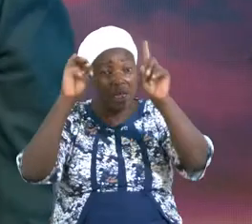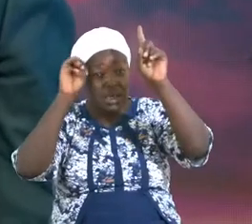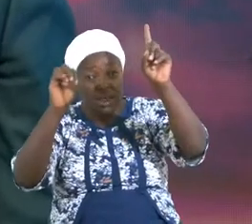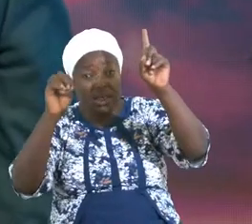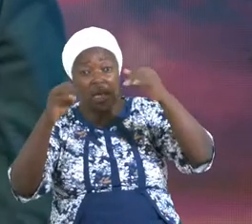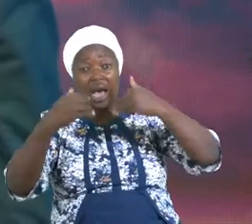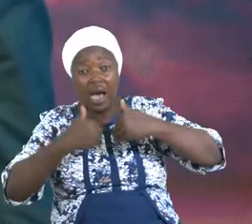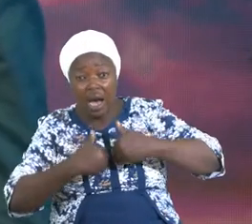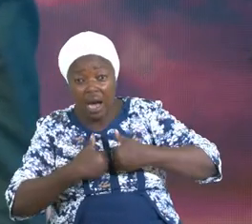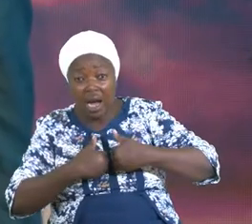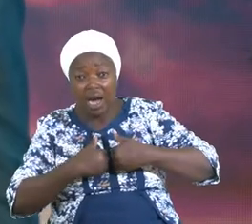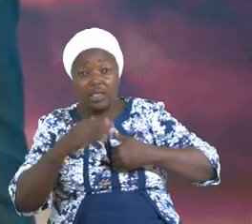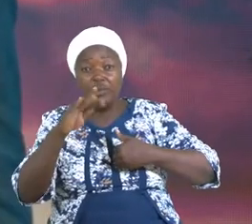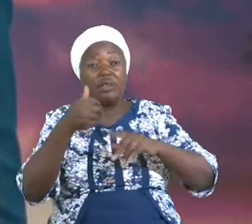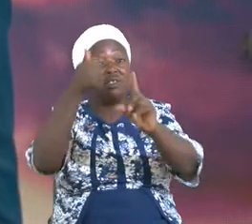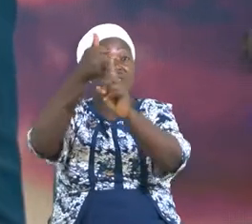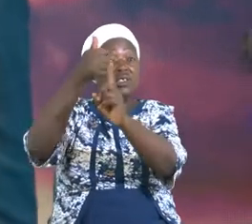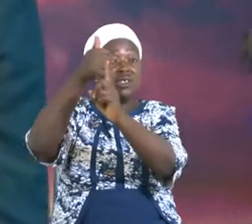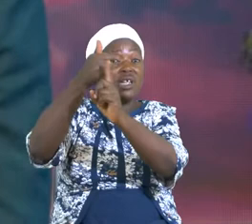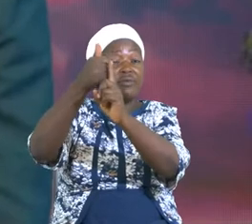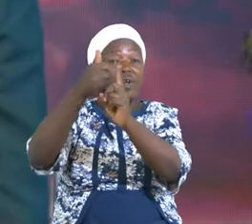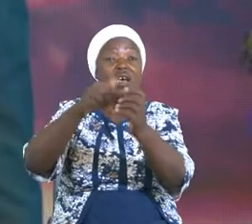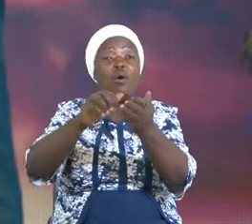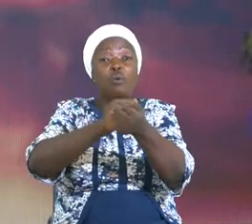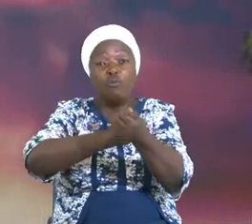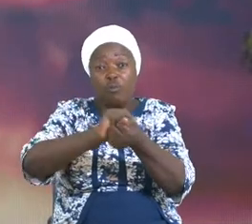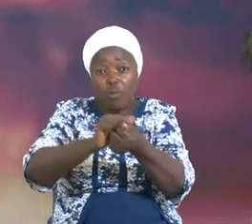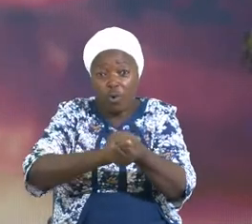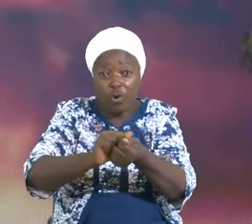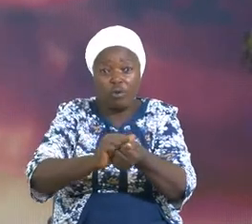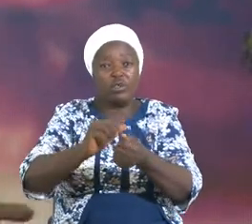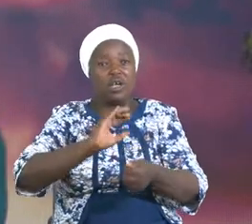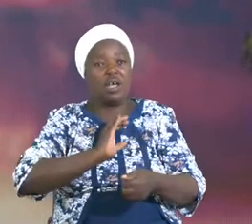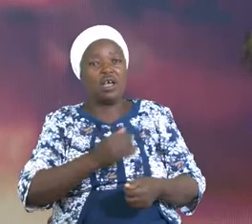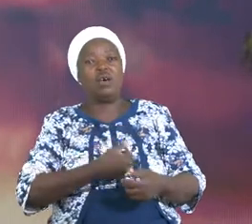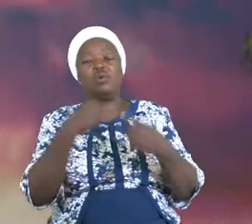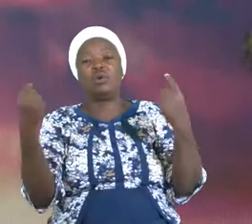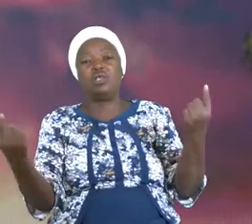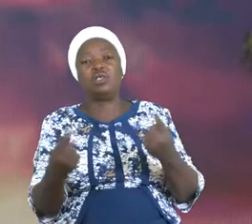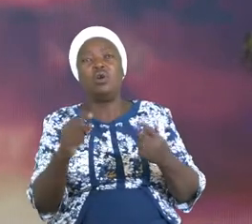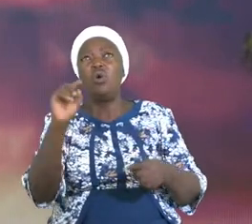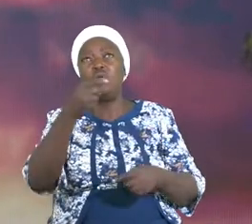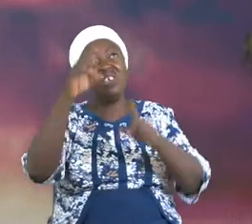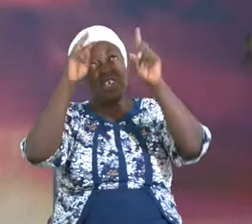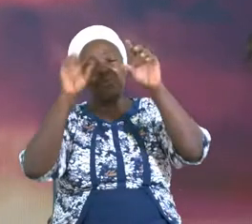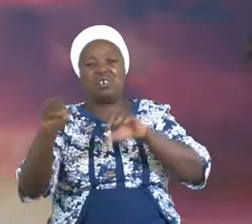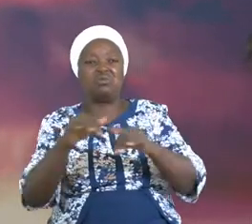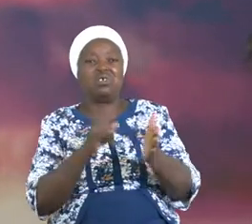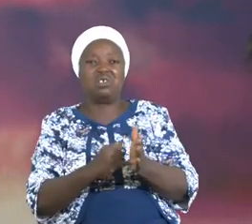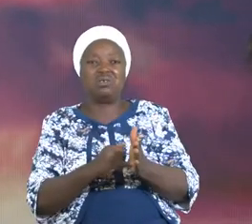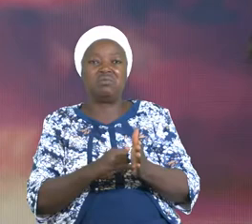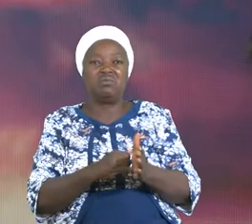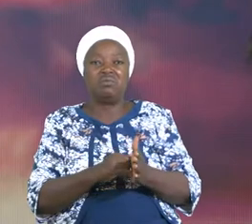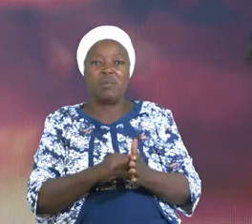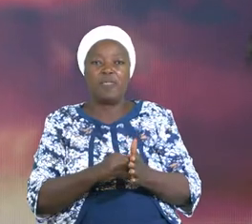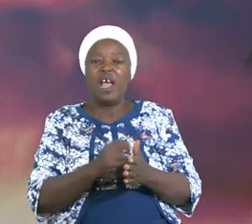by himself purged our sin. Only he can do it. An angel cannot do it